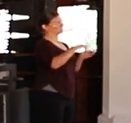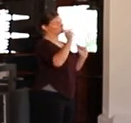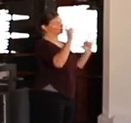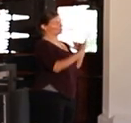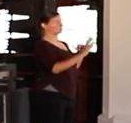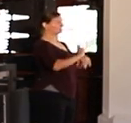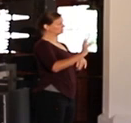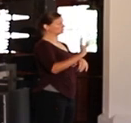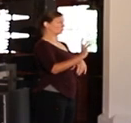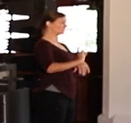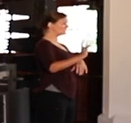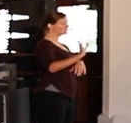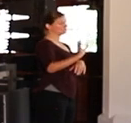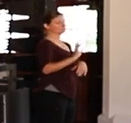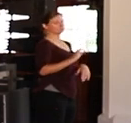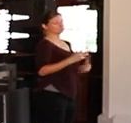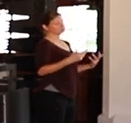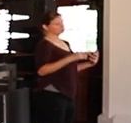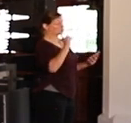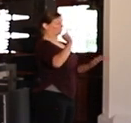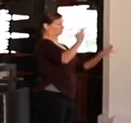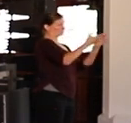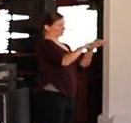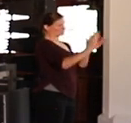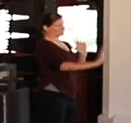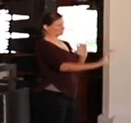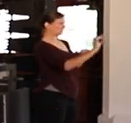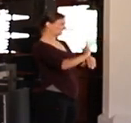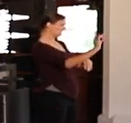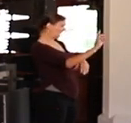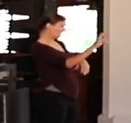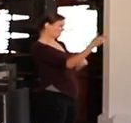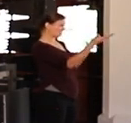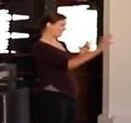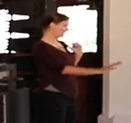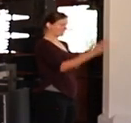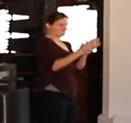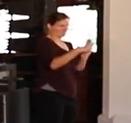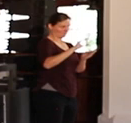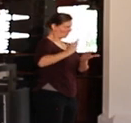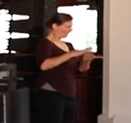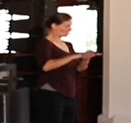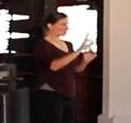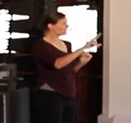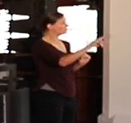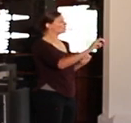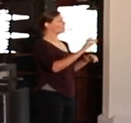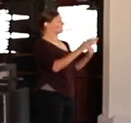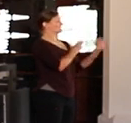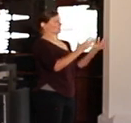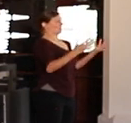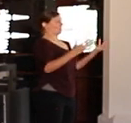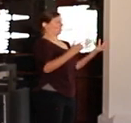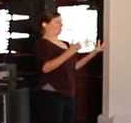6, 7. You have to be, you know, at school around 8:30 or so, or so for some of you, 7:30. And somehow when you